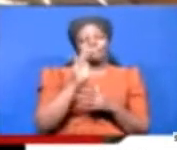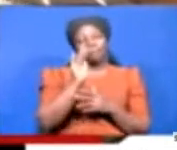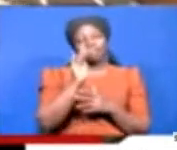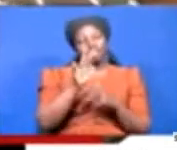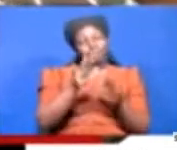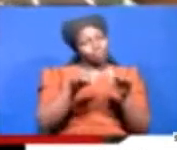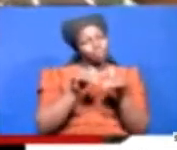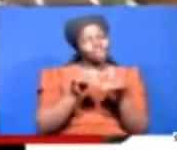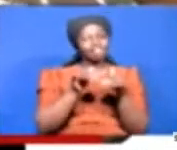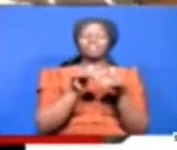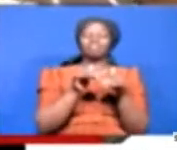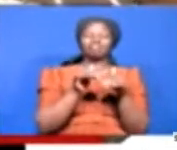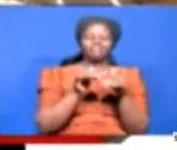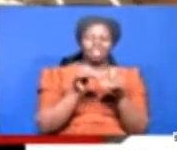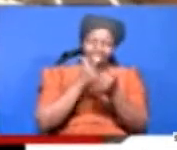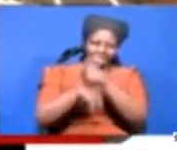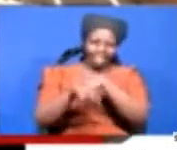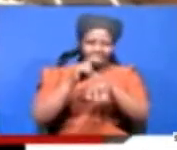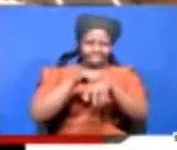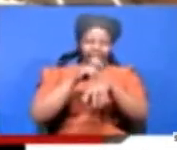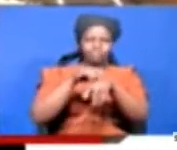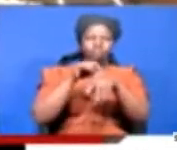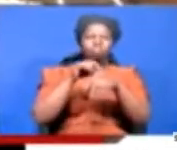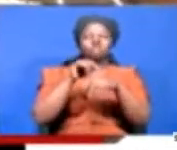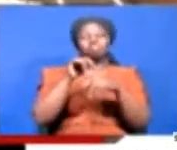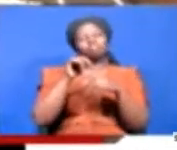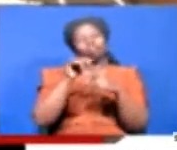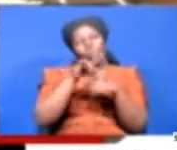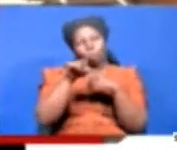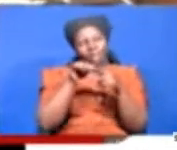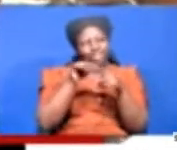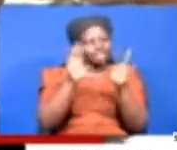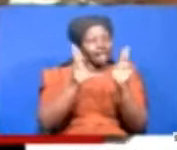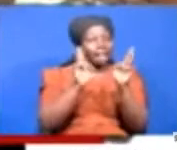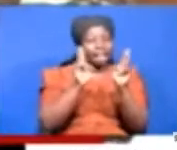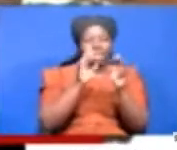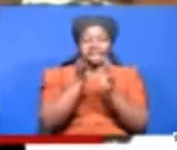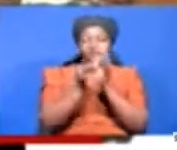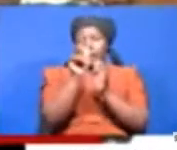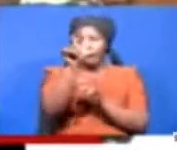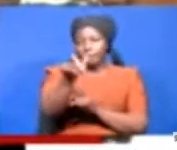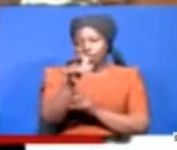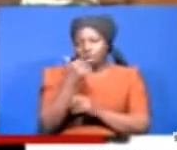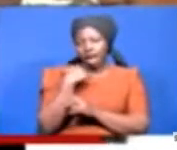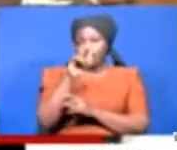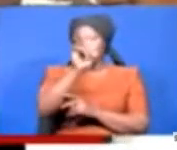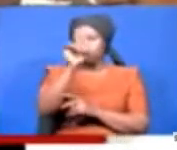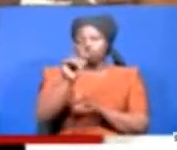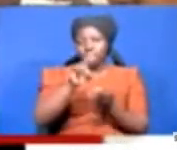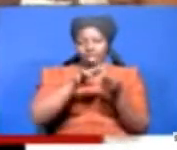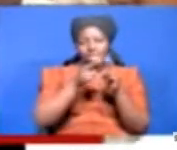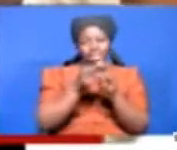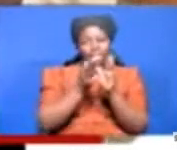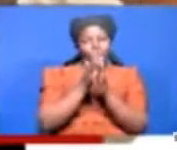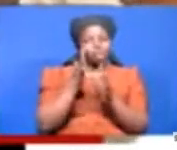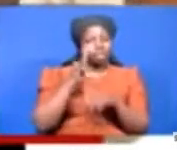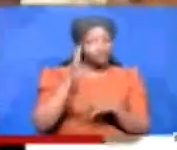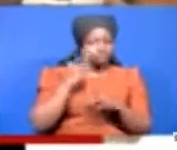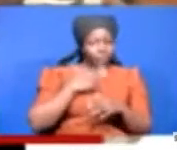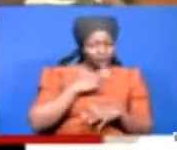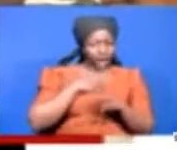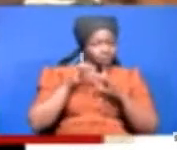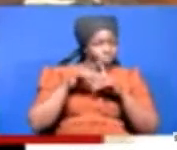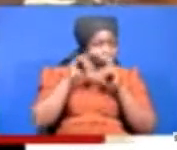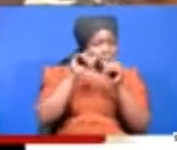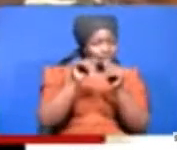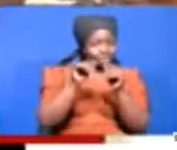get there. Now, if somebody has a question that is appertaining to what I have said, say